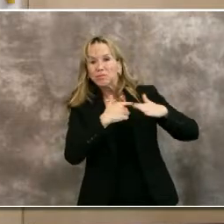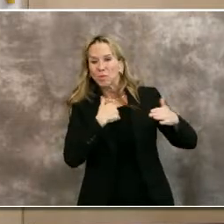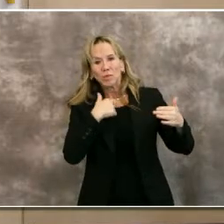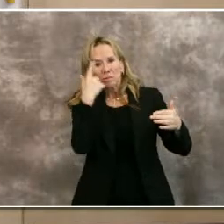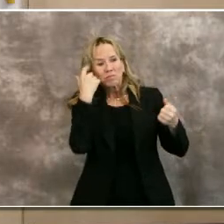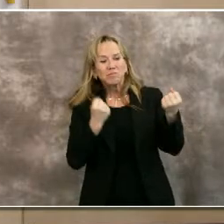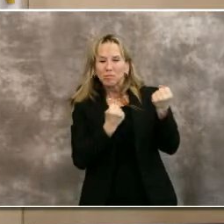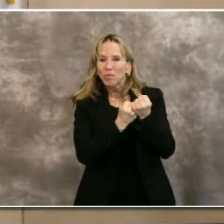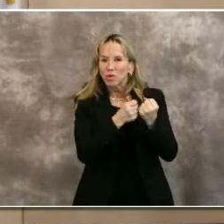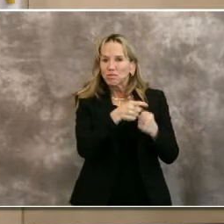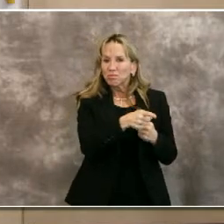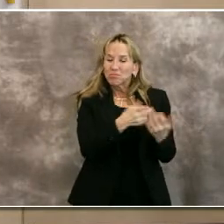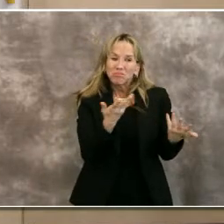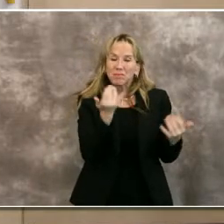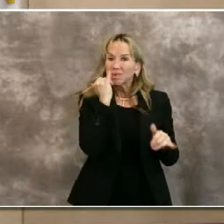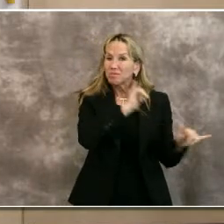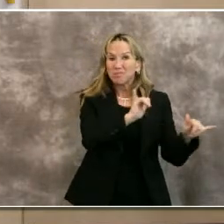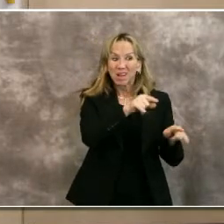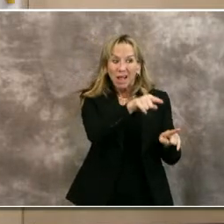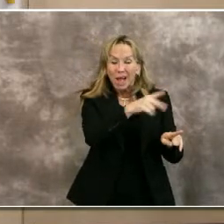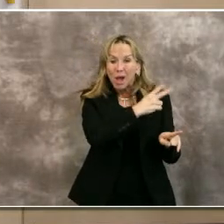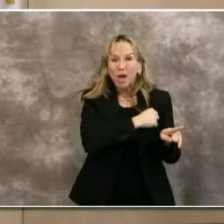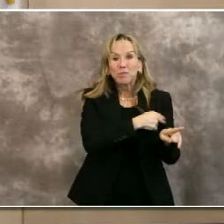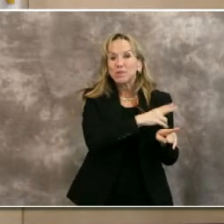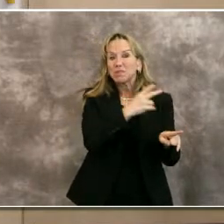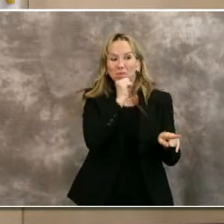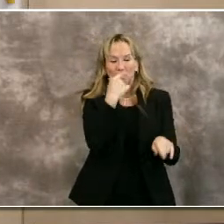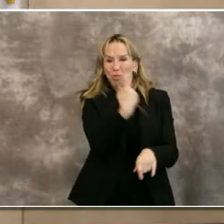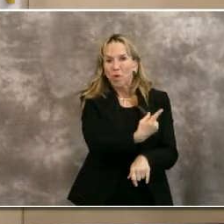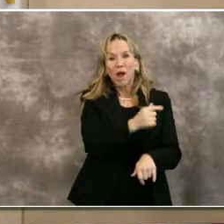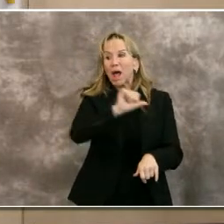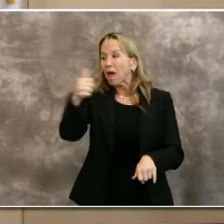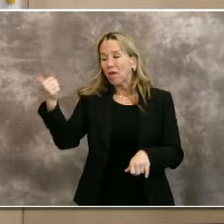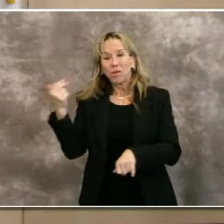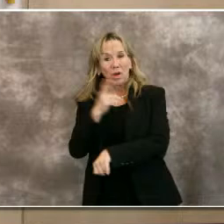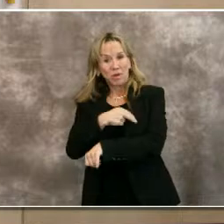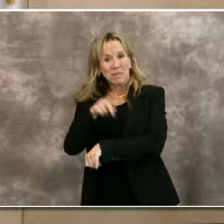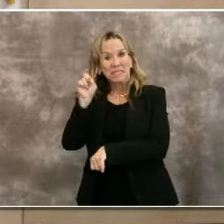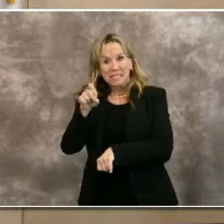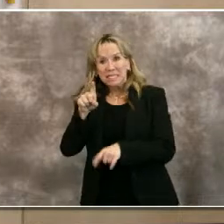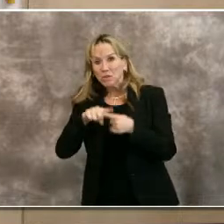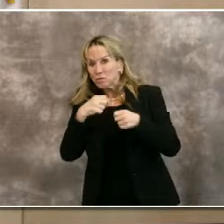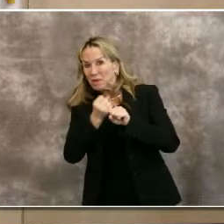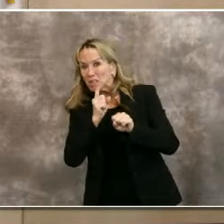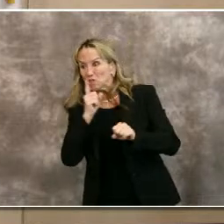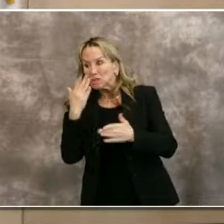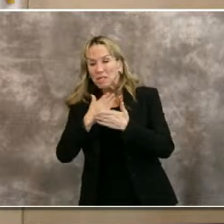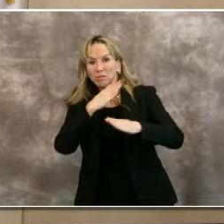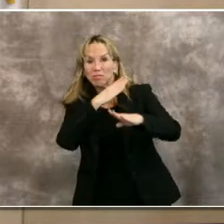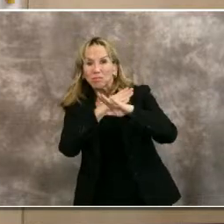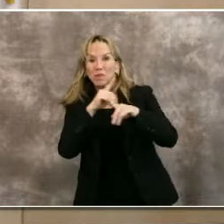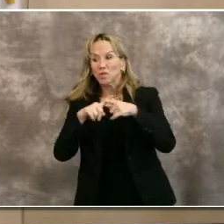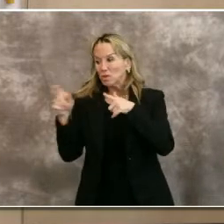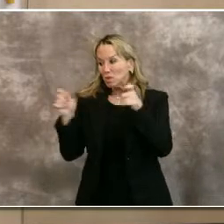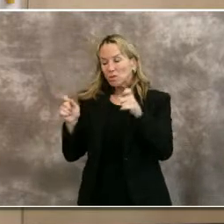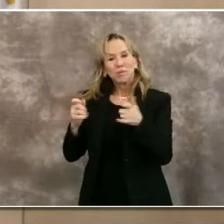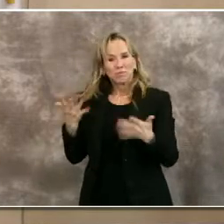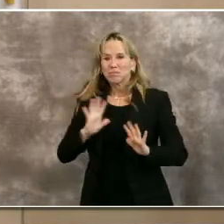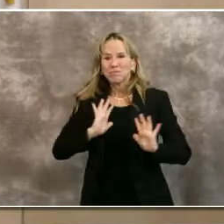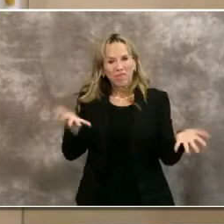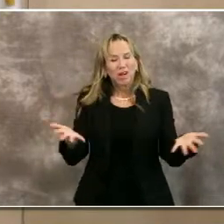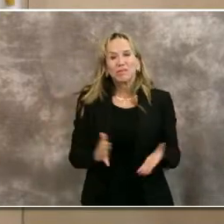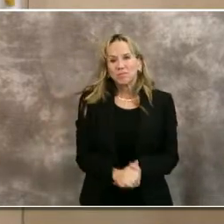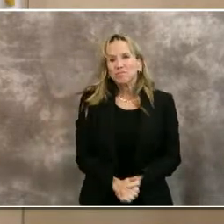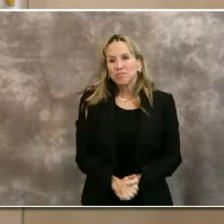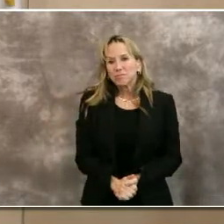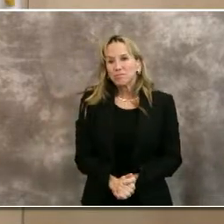that hospital as well as other hospitals that exercise that right to do so. So it wasn't